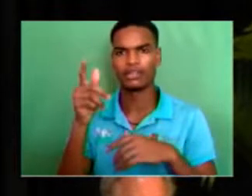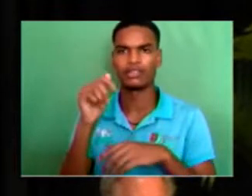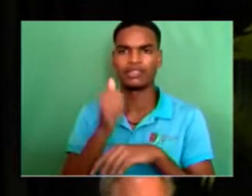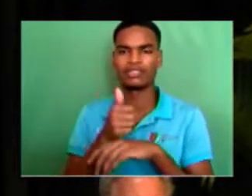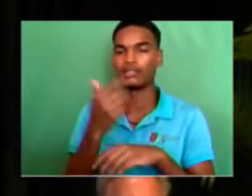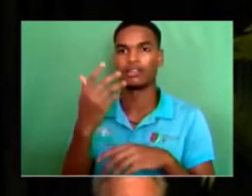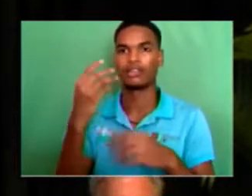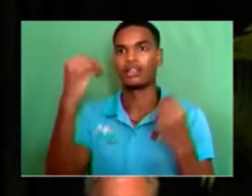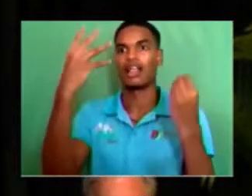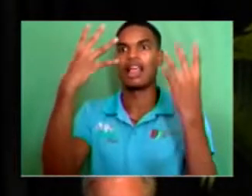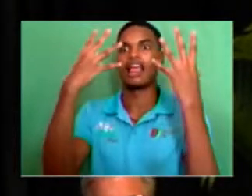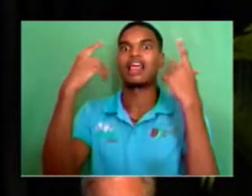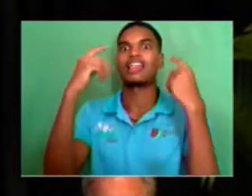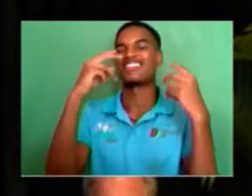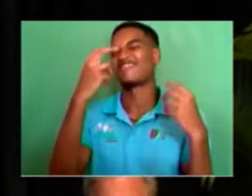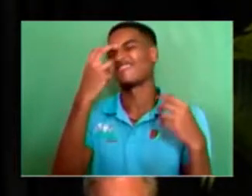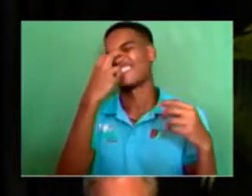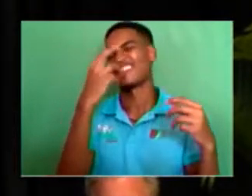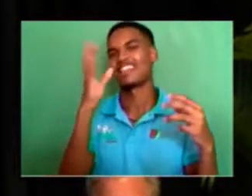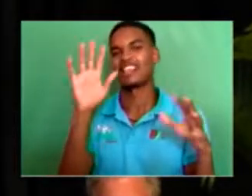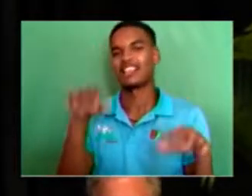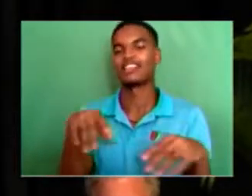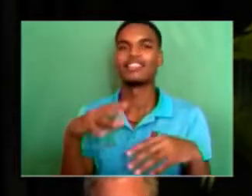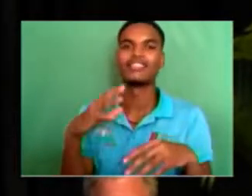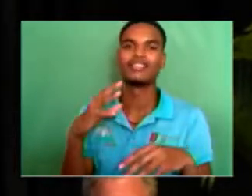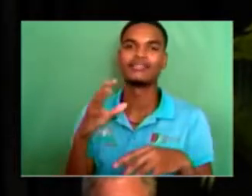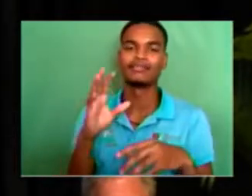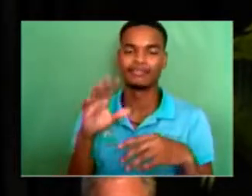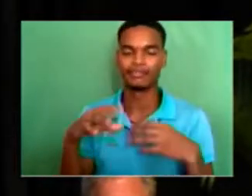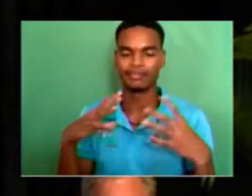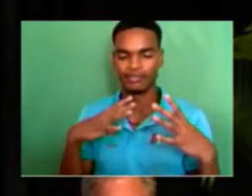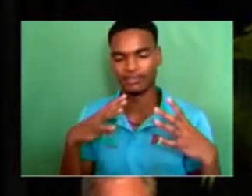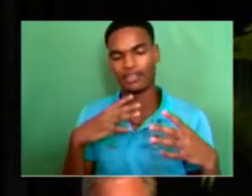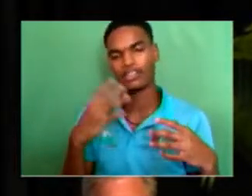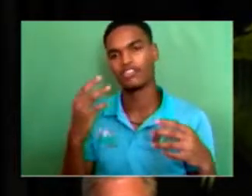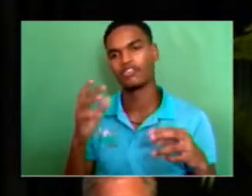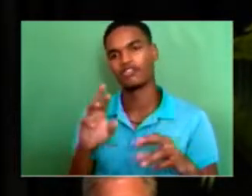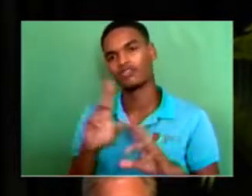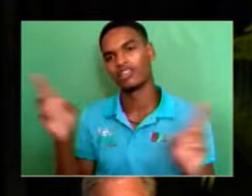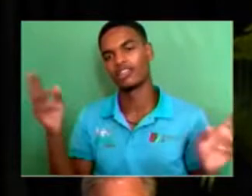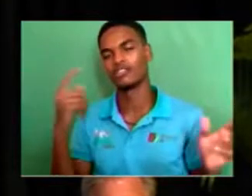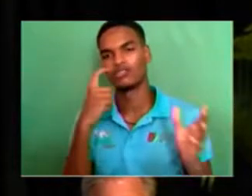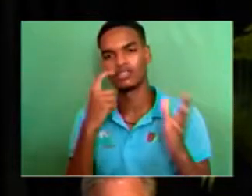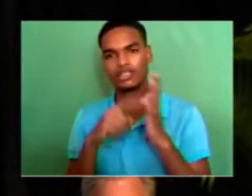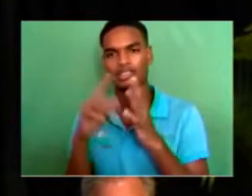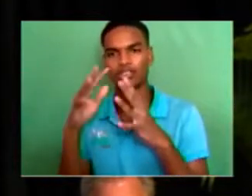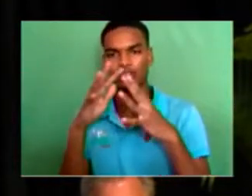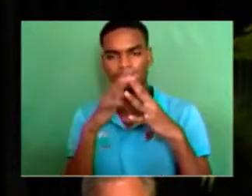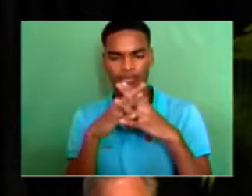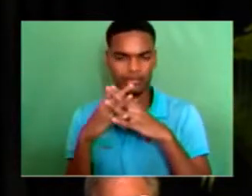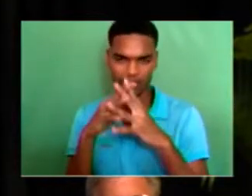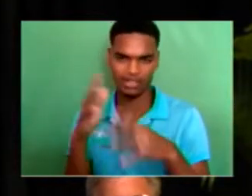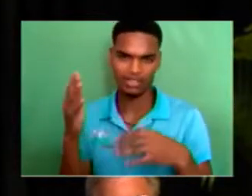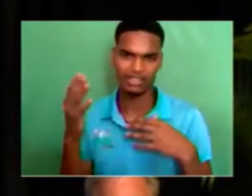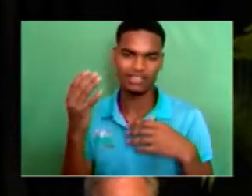this. There we go. Recognizing that in the US, even in the markets that are lit up, only